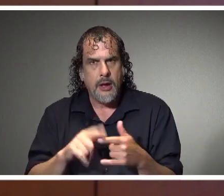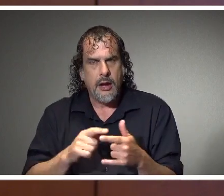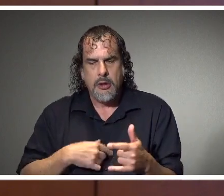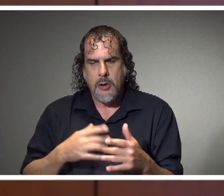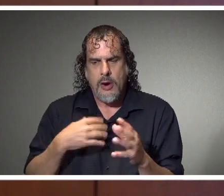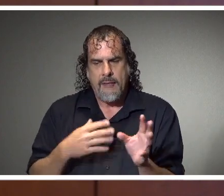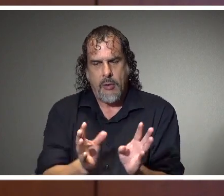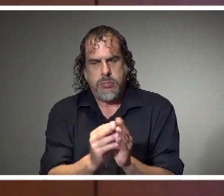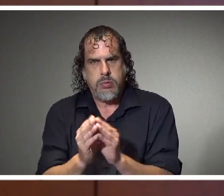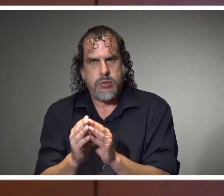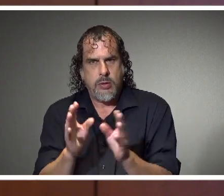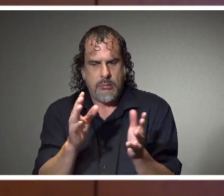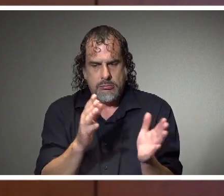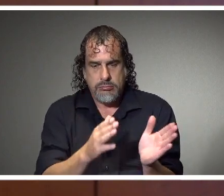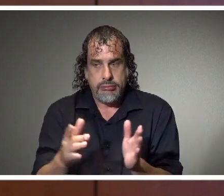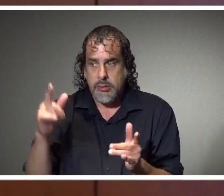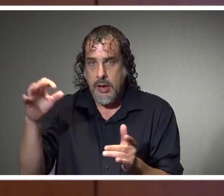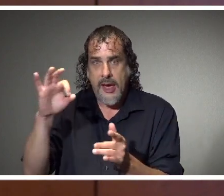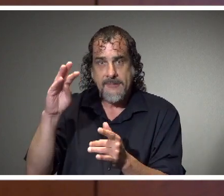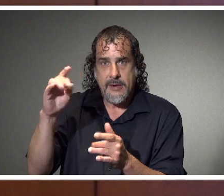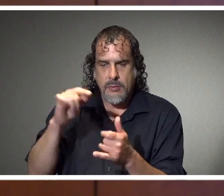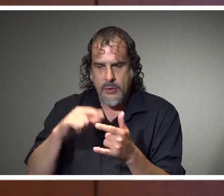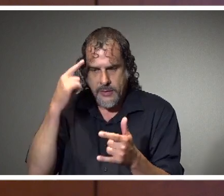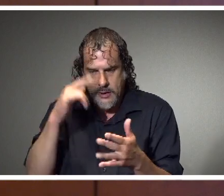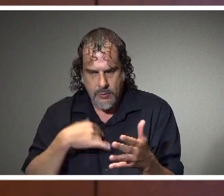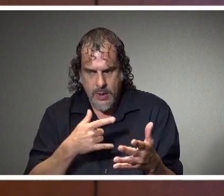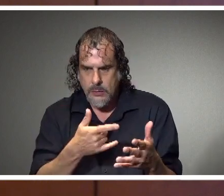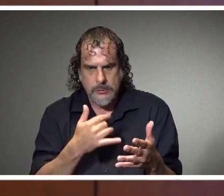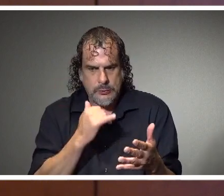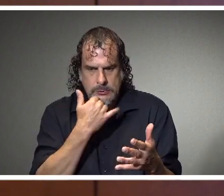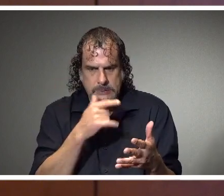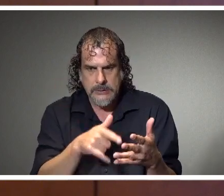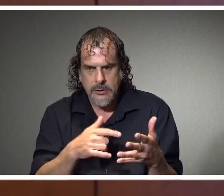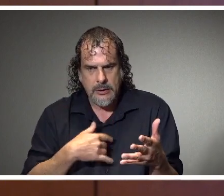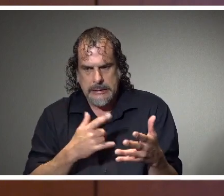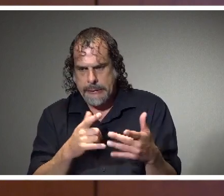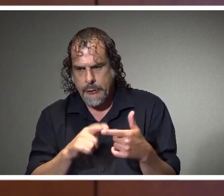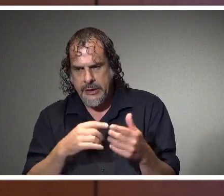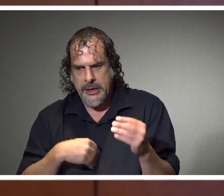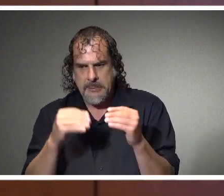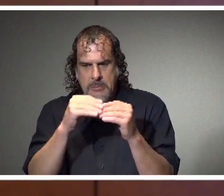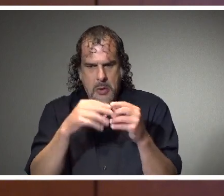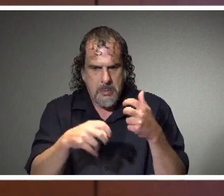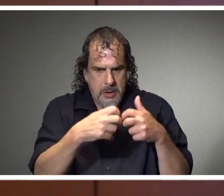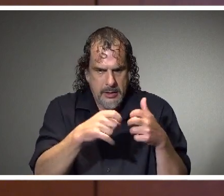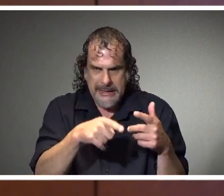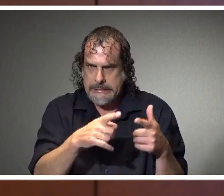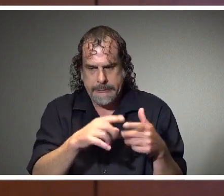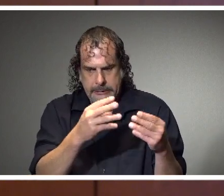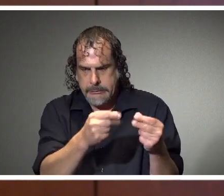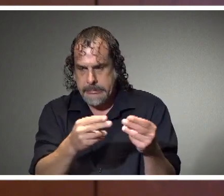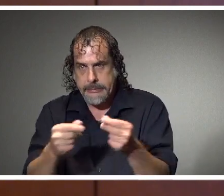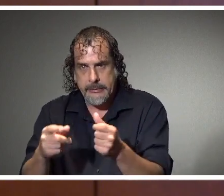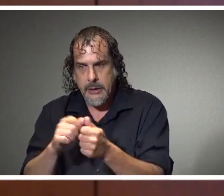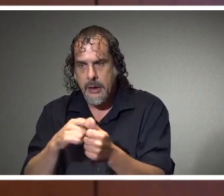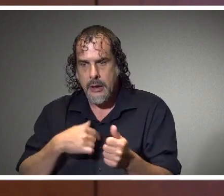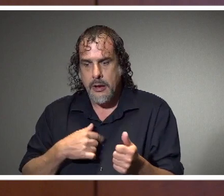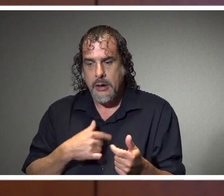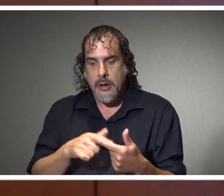able to tell FEMA where we think the shortfalls are, where we're going to shore up, and what we're going to do. And where there's a shortfall, we plug it with